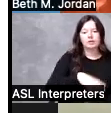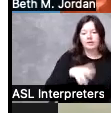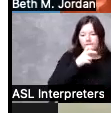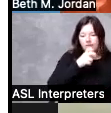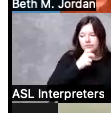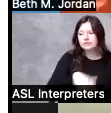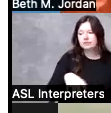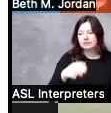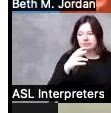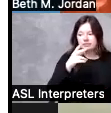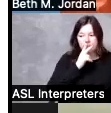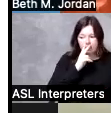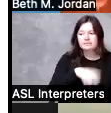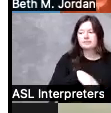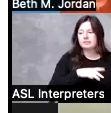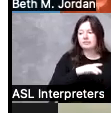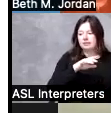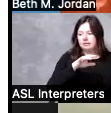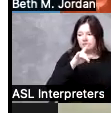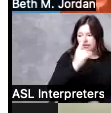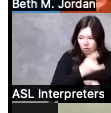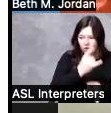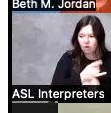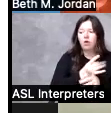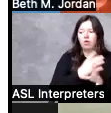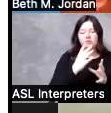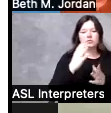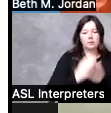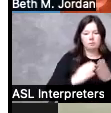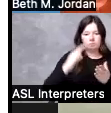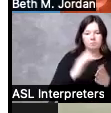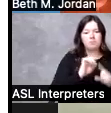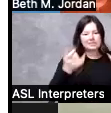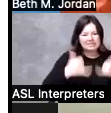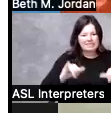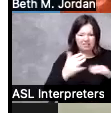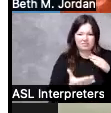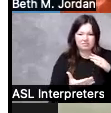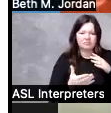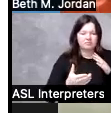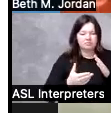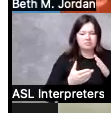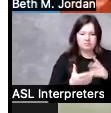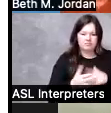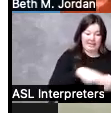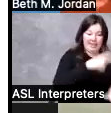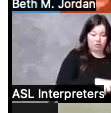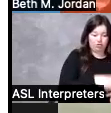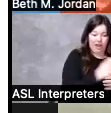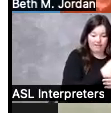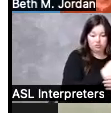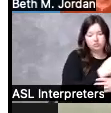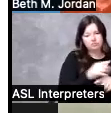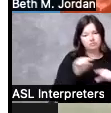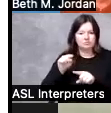in 2021. However, those rates remain higher than the national average, and this probably doesn't come as a surprise